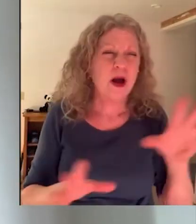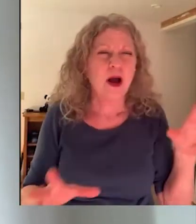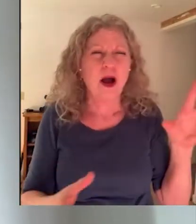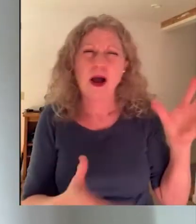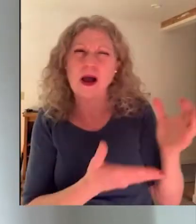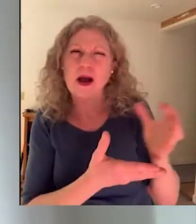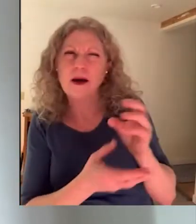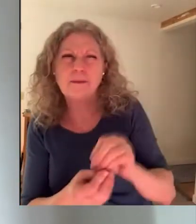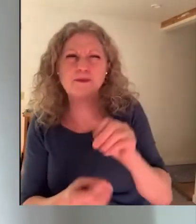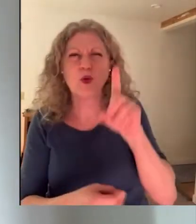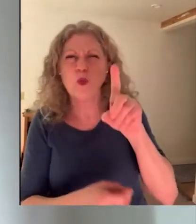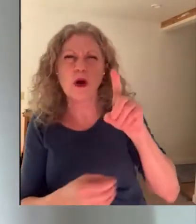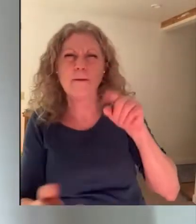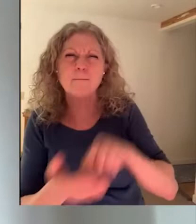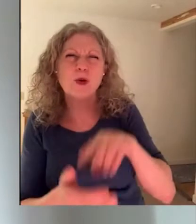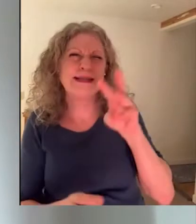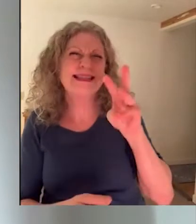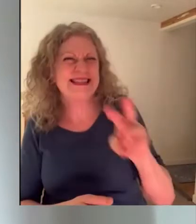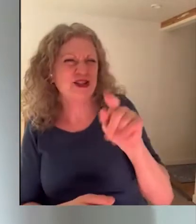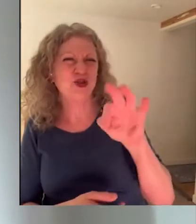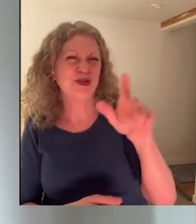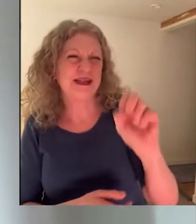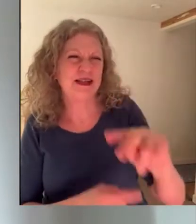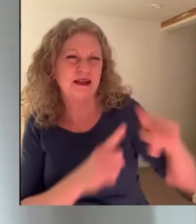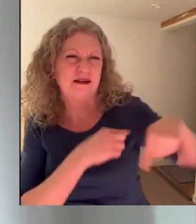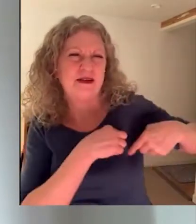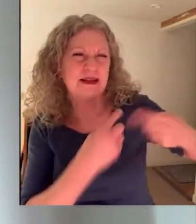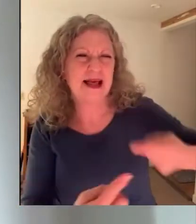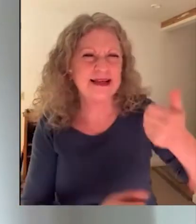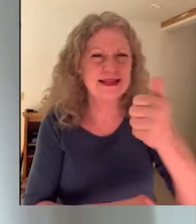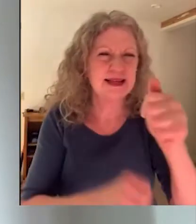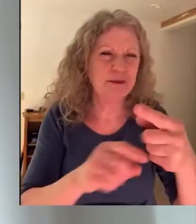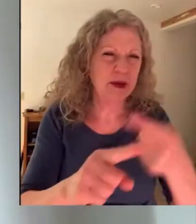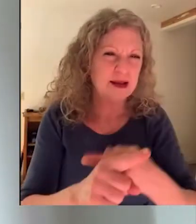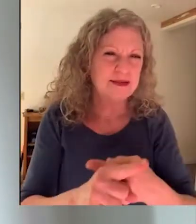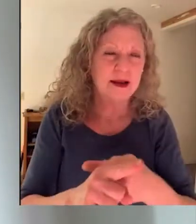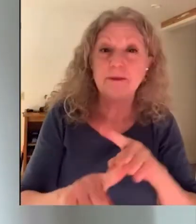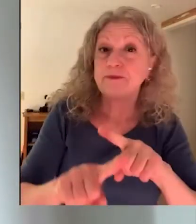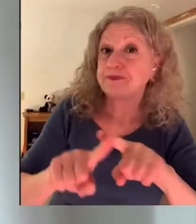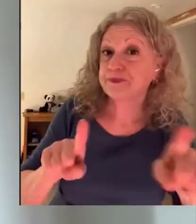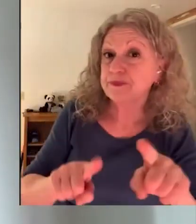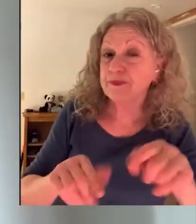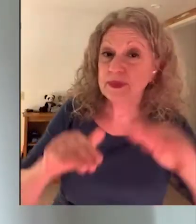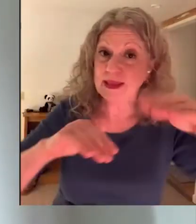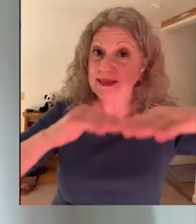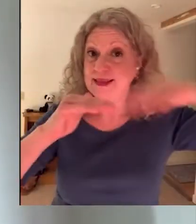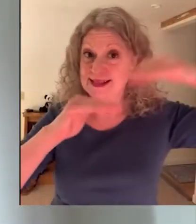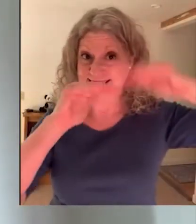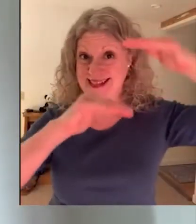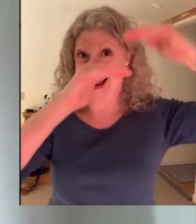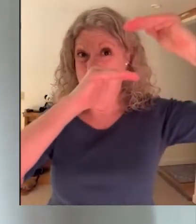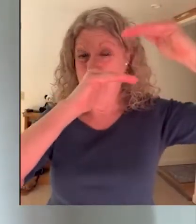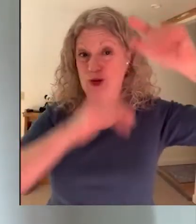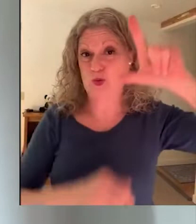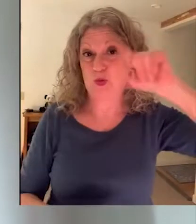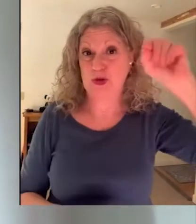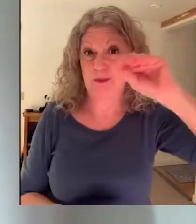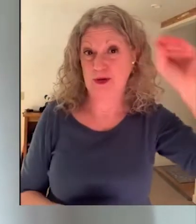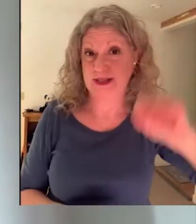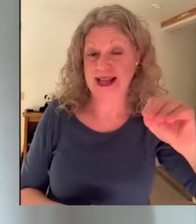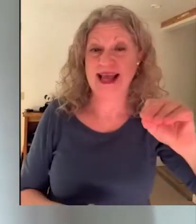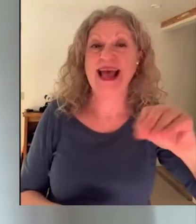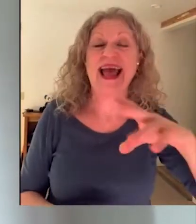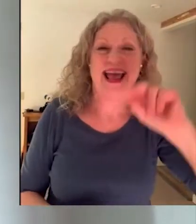excess savings over the last 10 months. But the top 20% of earners, and to a lesser extent, the